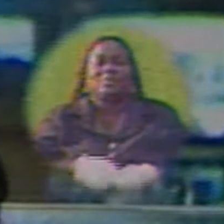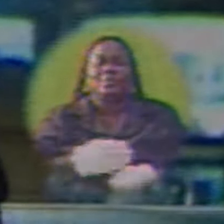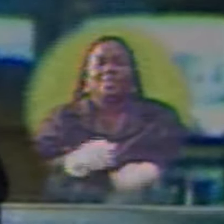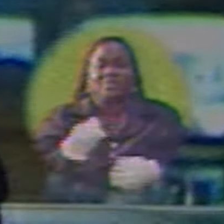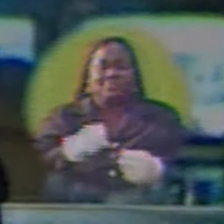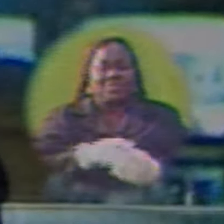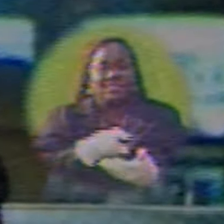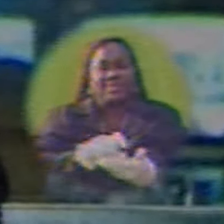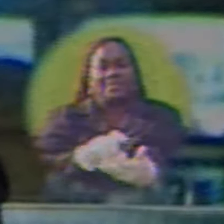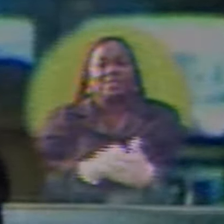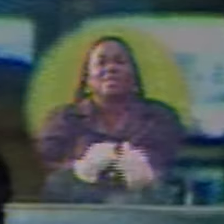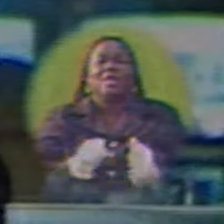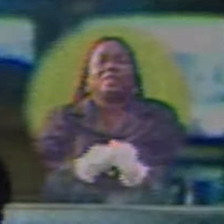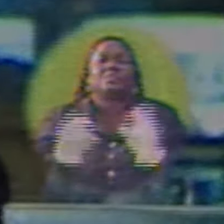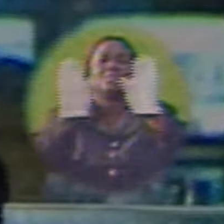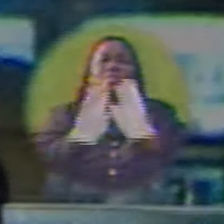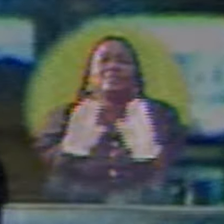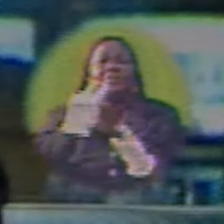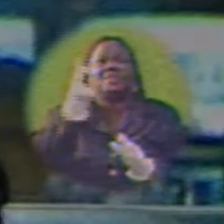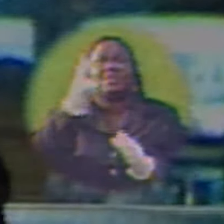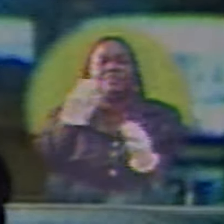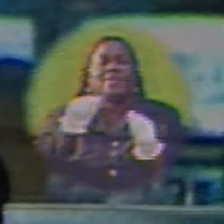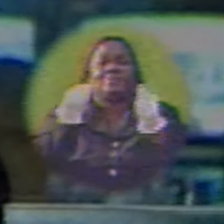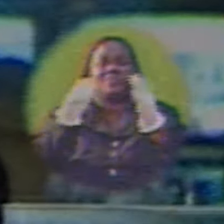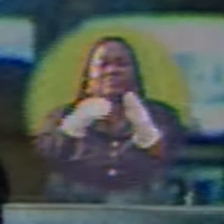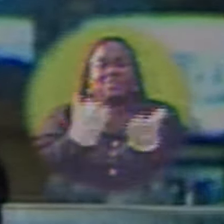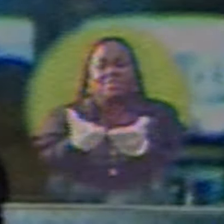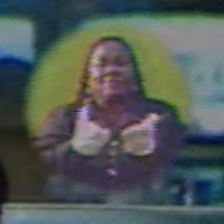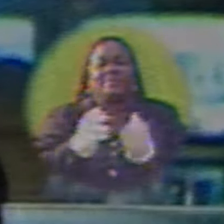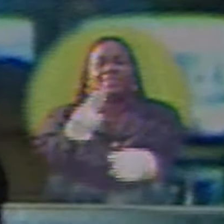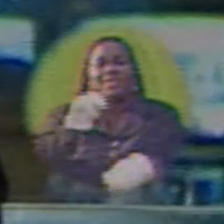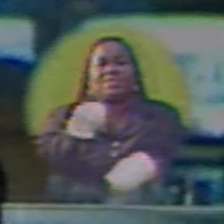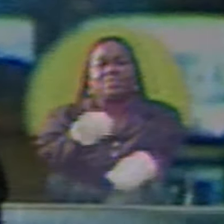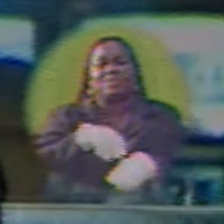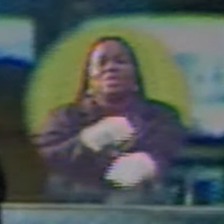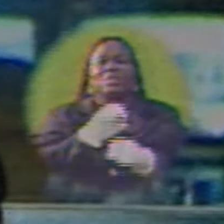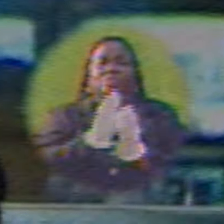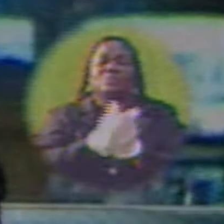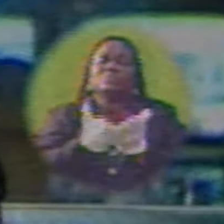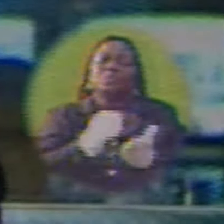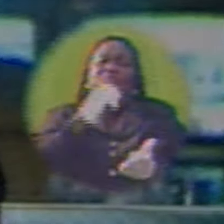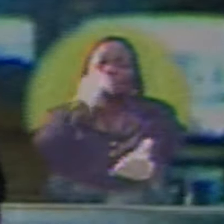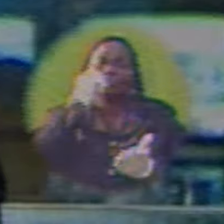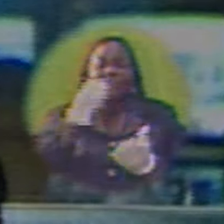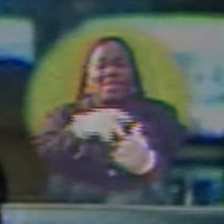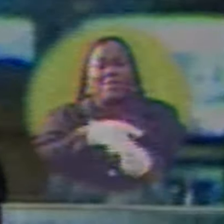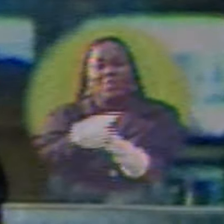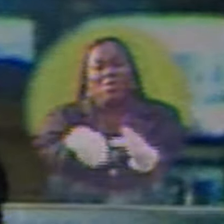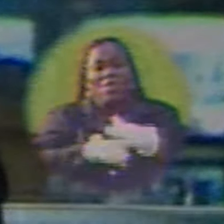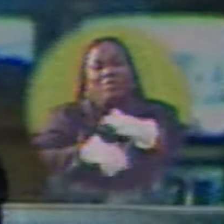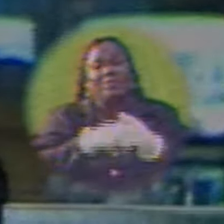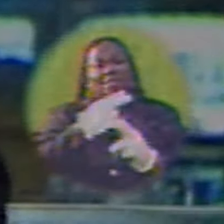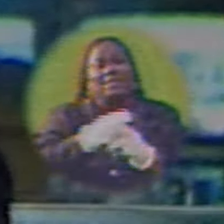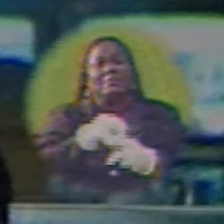Center on Sunday for the 7th anniversary service of the National School Meals Program. Held under the theme, 7 years